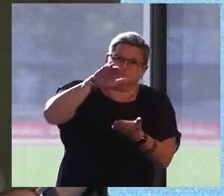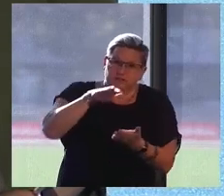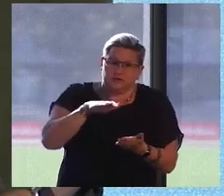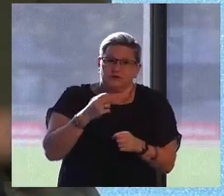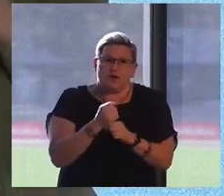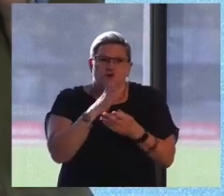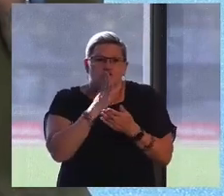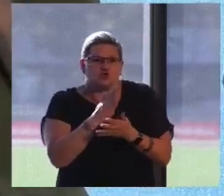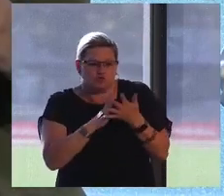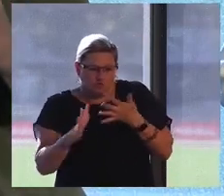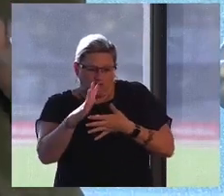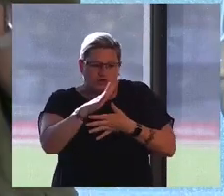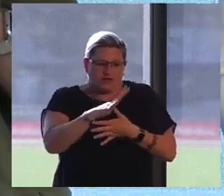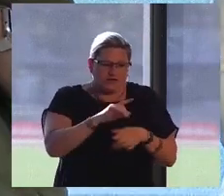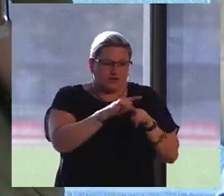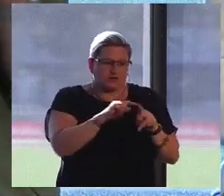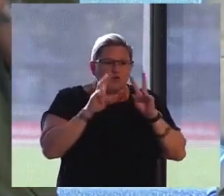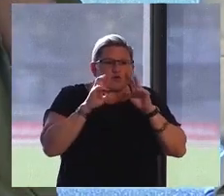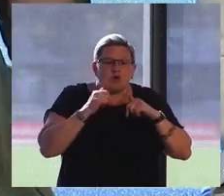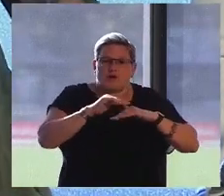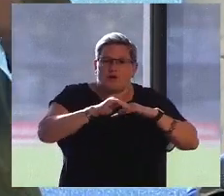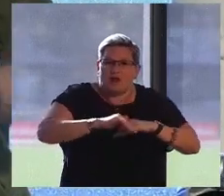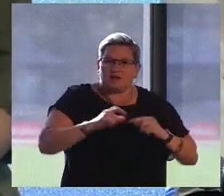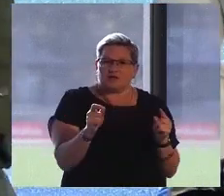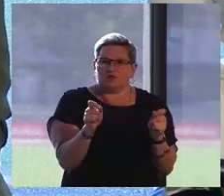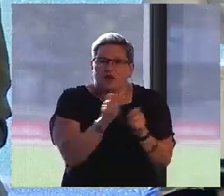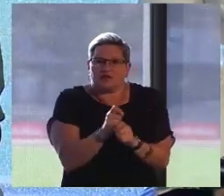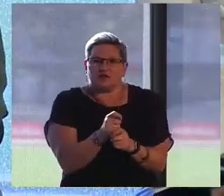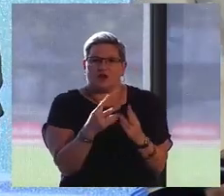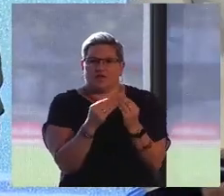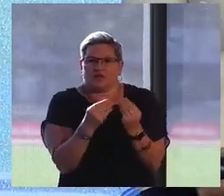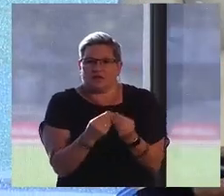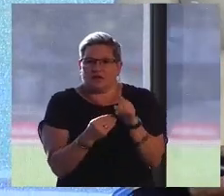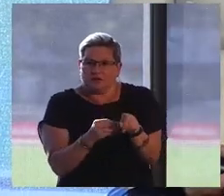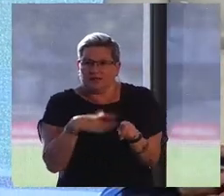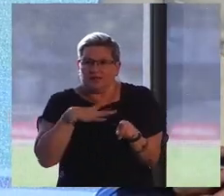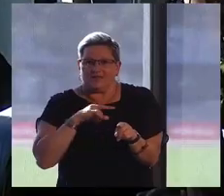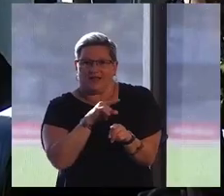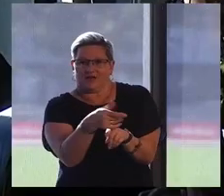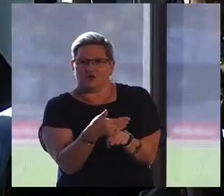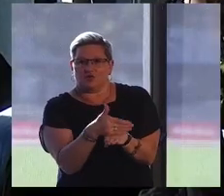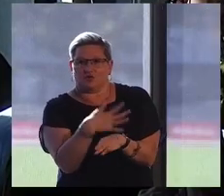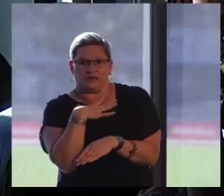well? That's going to be key. That will start to get some real reinvigoration.